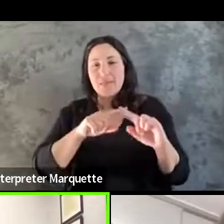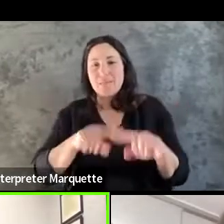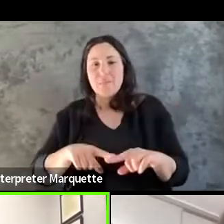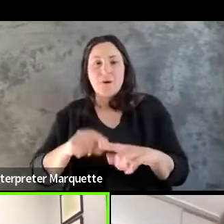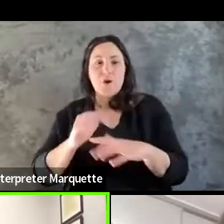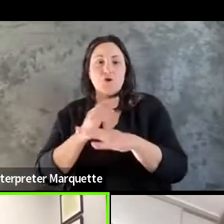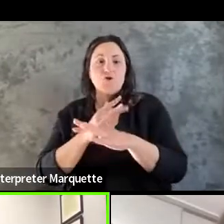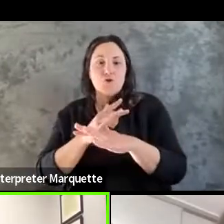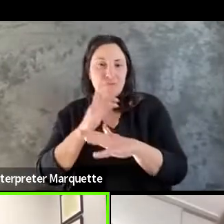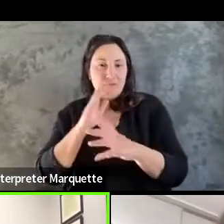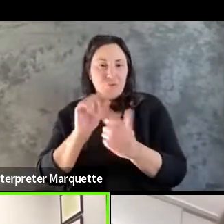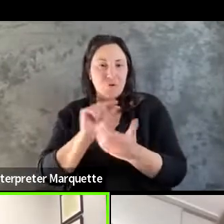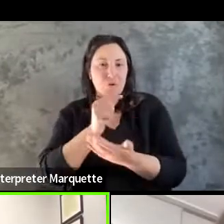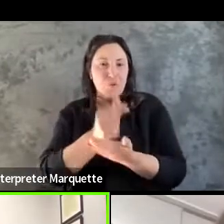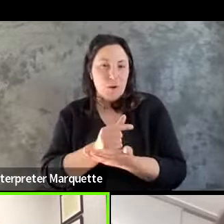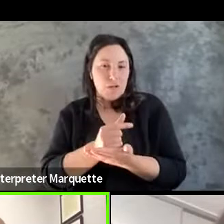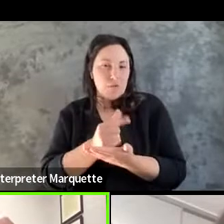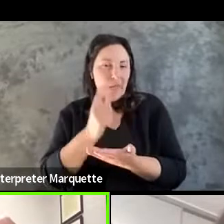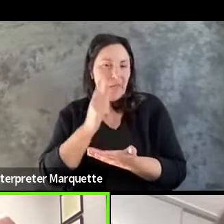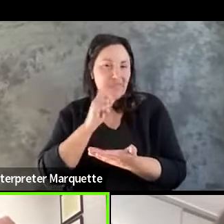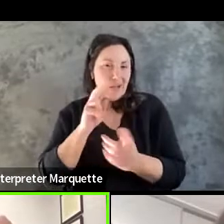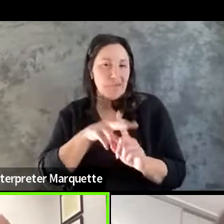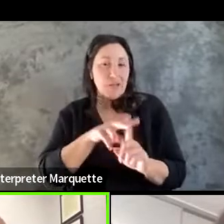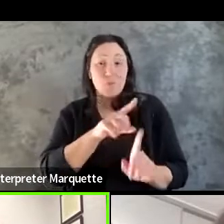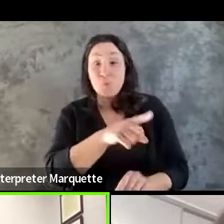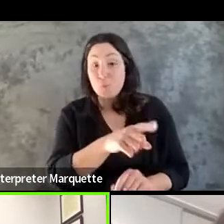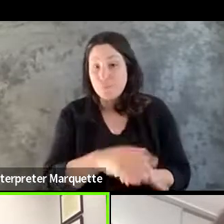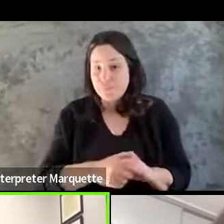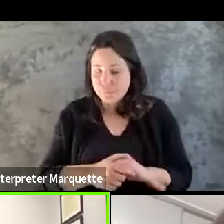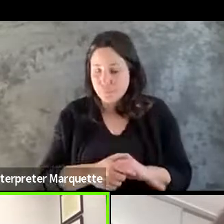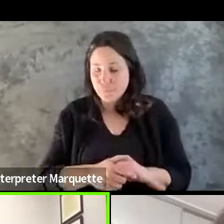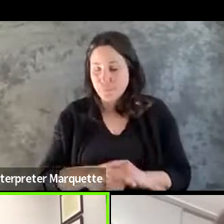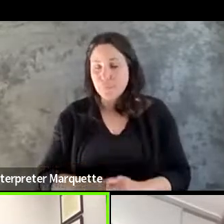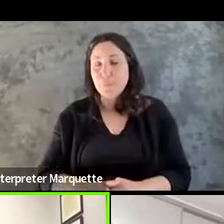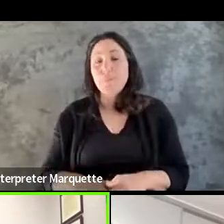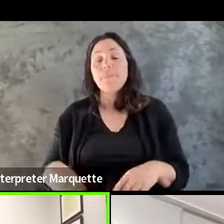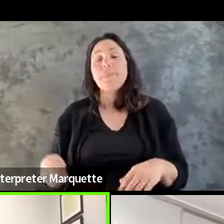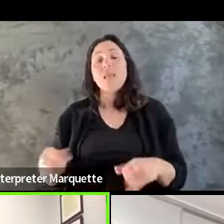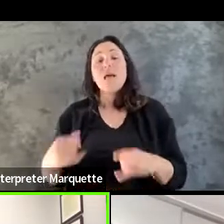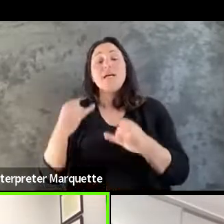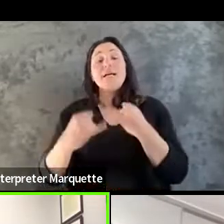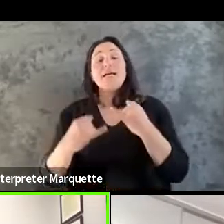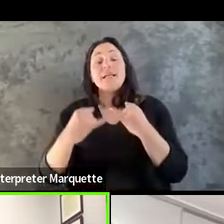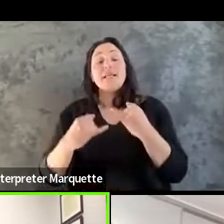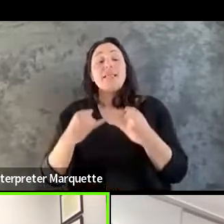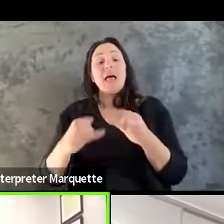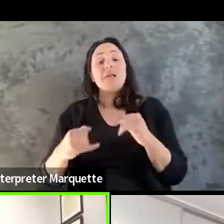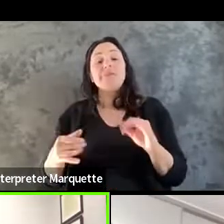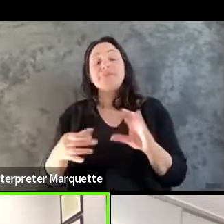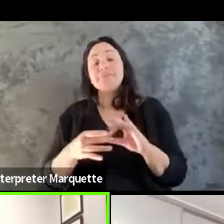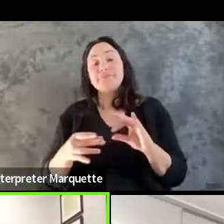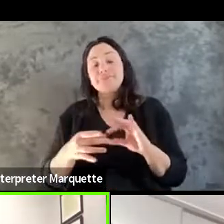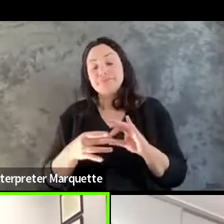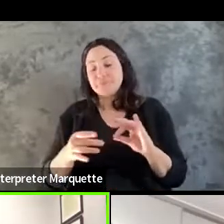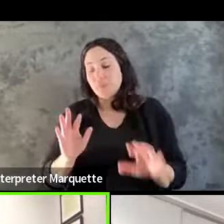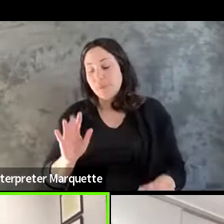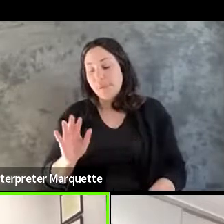that. So I want to put that out there. The last thing I want to just bring up is